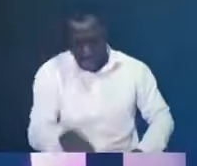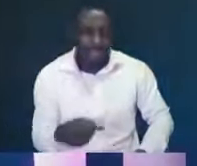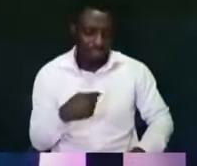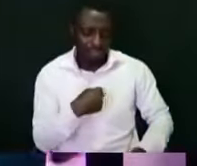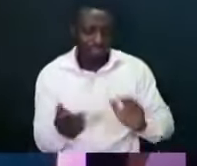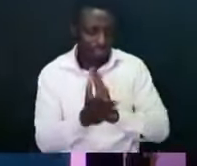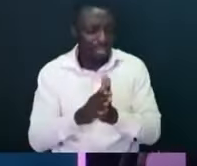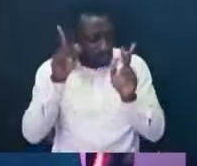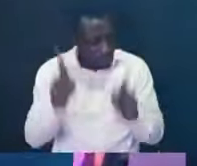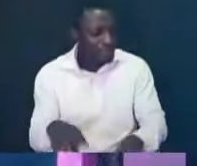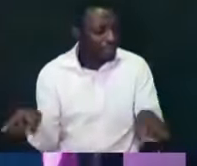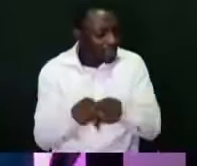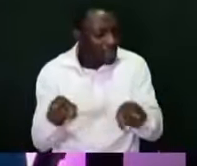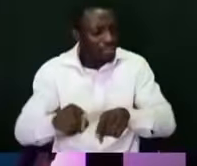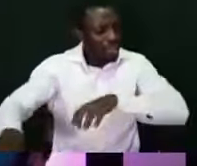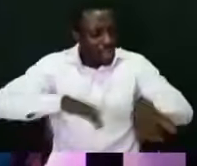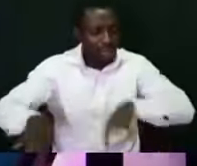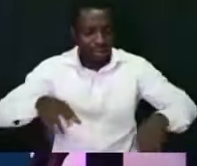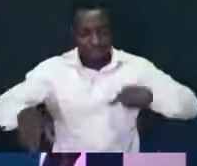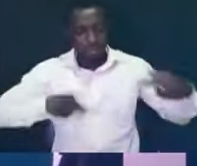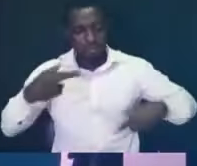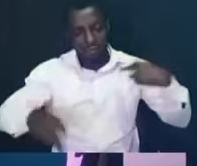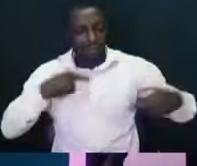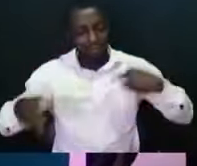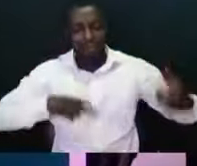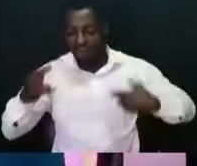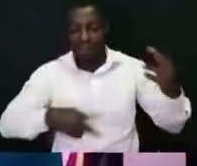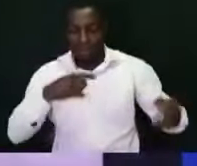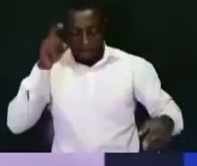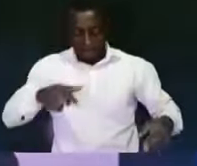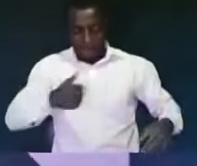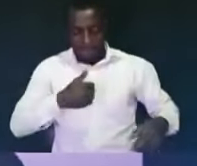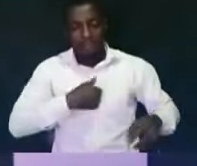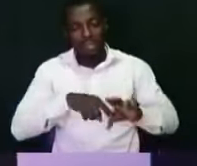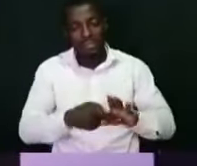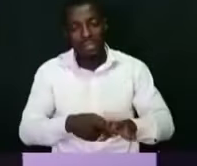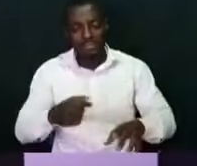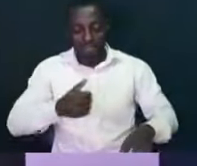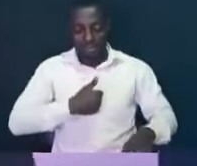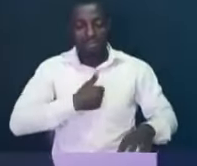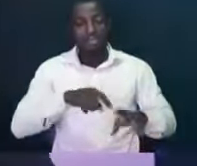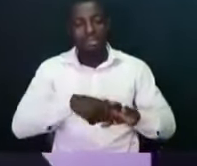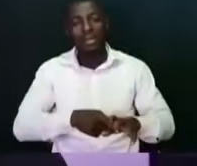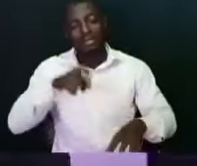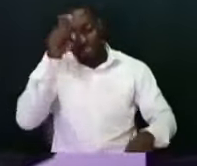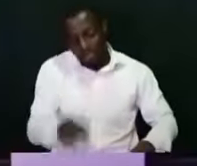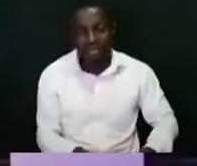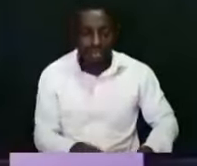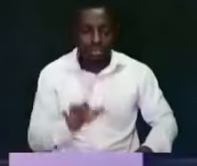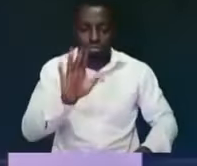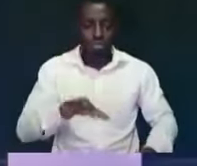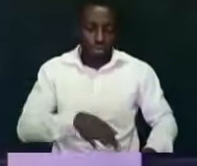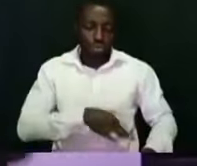Revival in this world and it must start from you it must start from me your